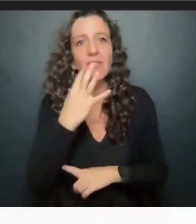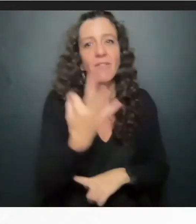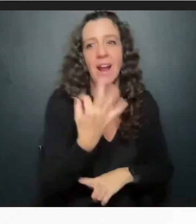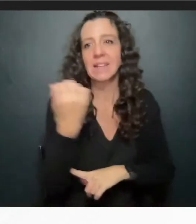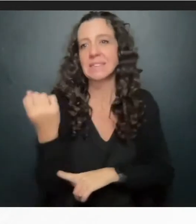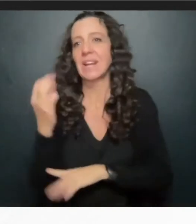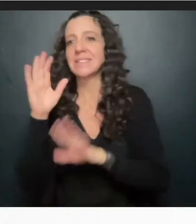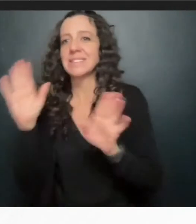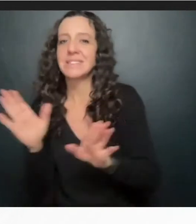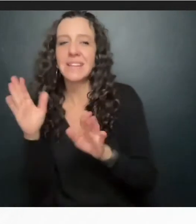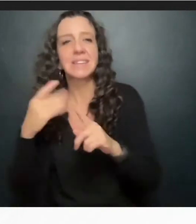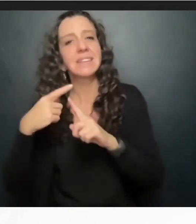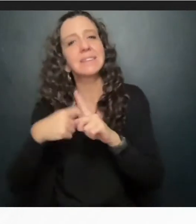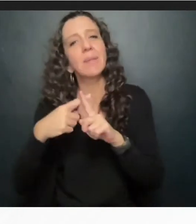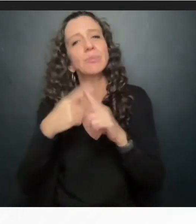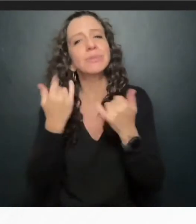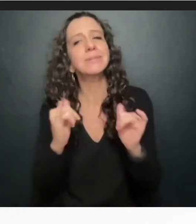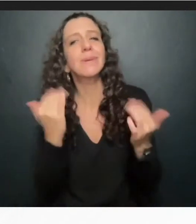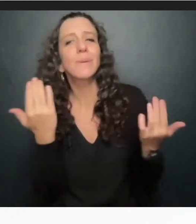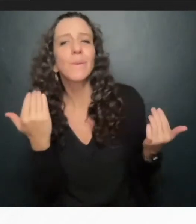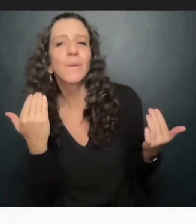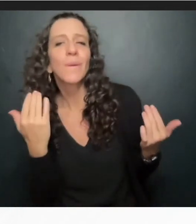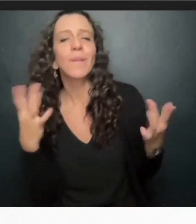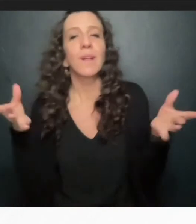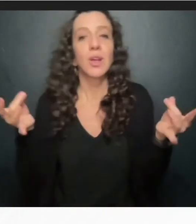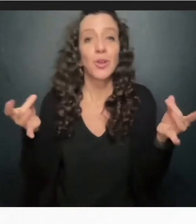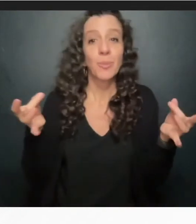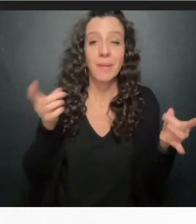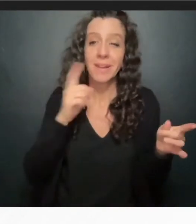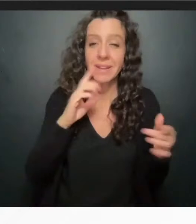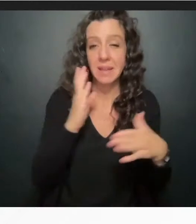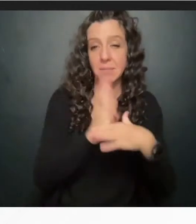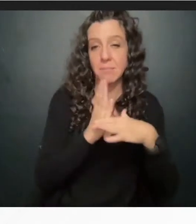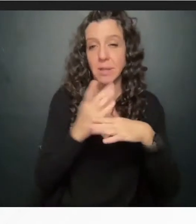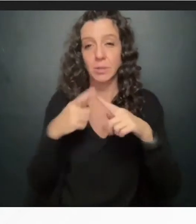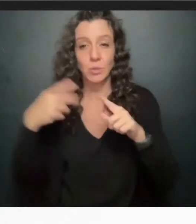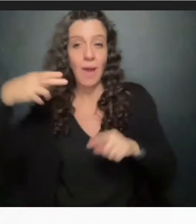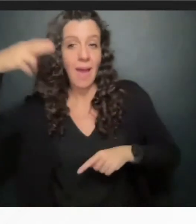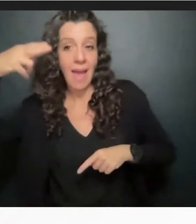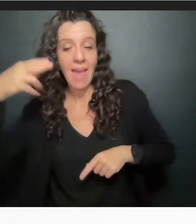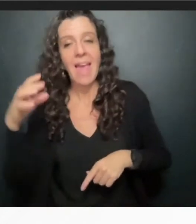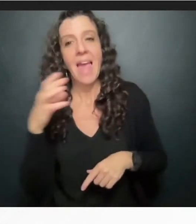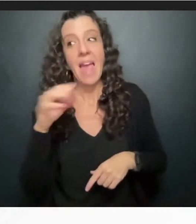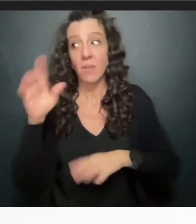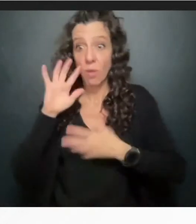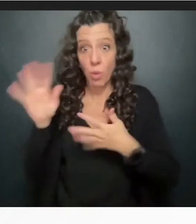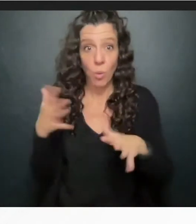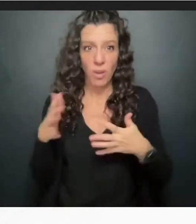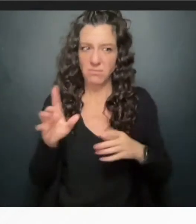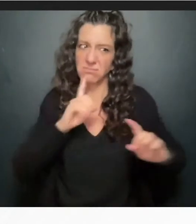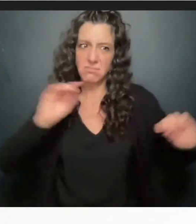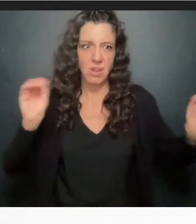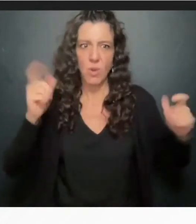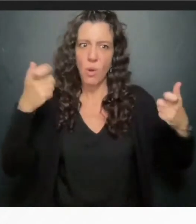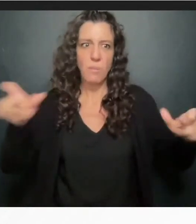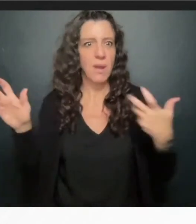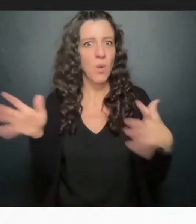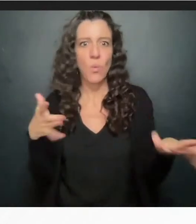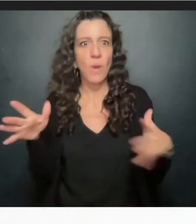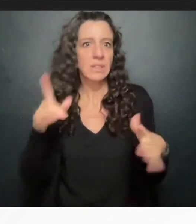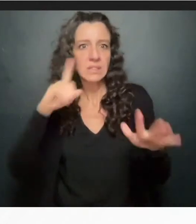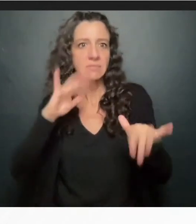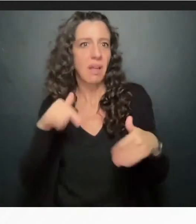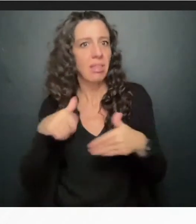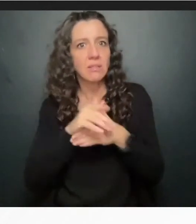Sunday. Temperatures remain on the cool side, humidities generally moderate to high levels. And as for winds, no really major wind issues through the weekend. We're